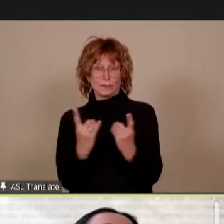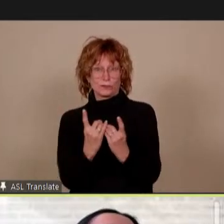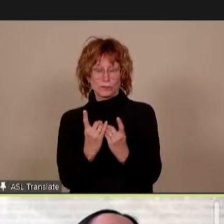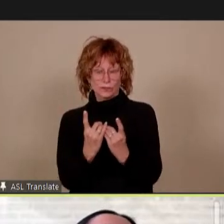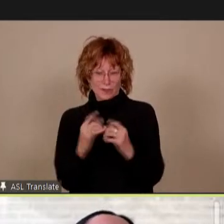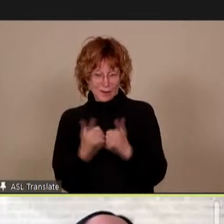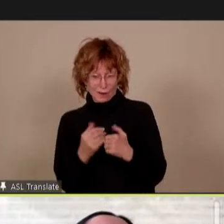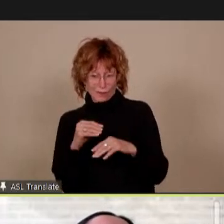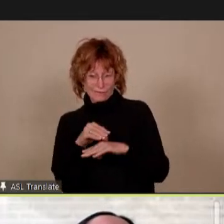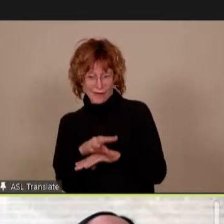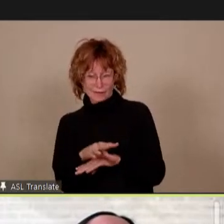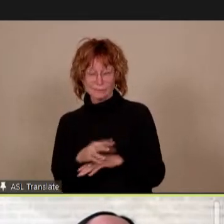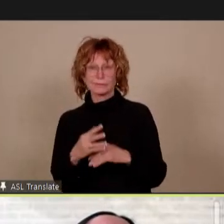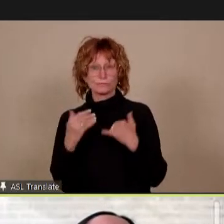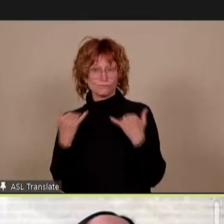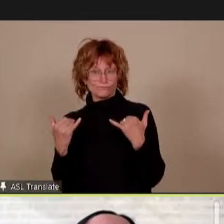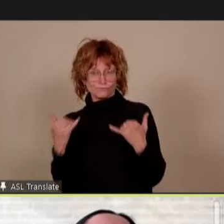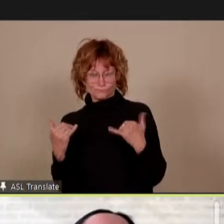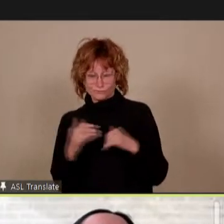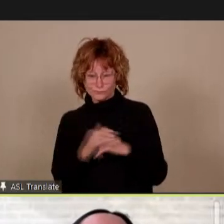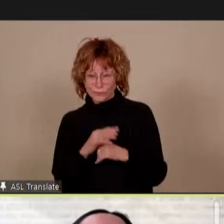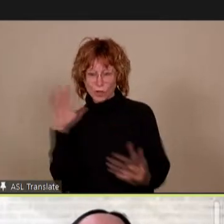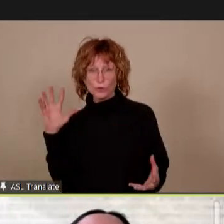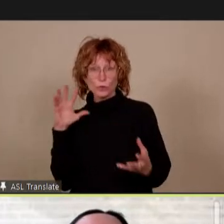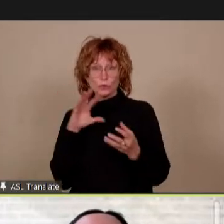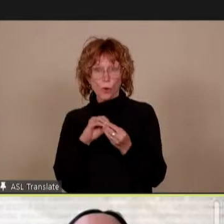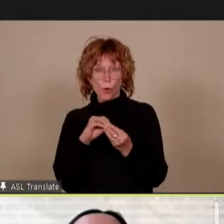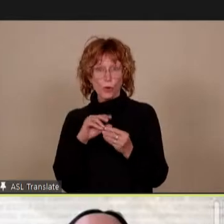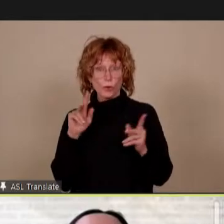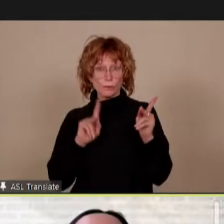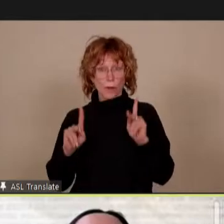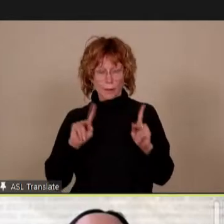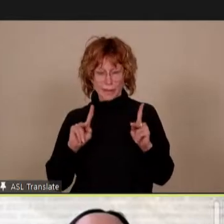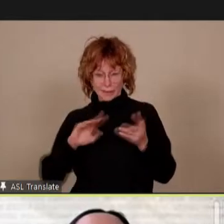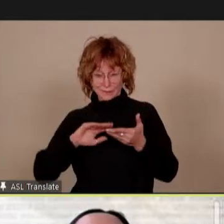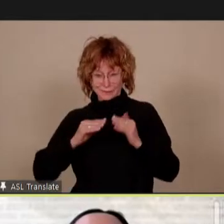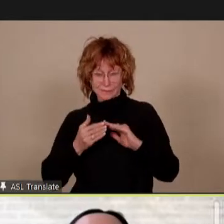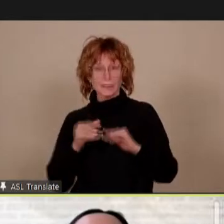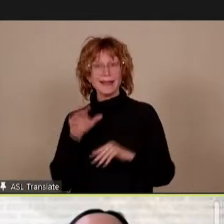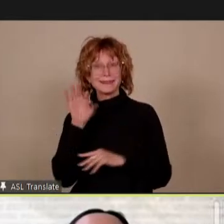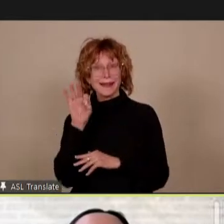So right now, the total population for the city is